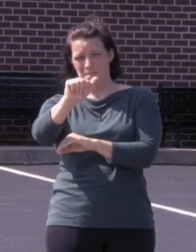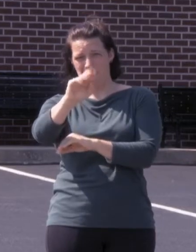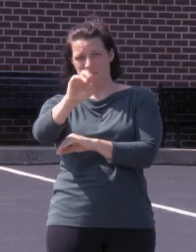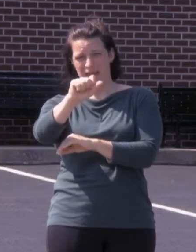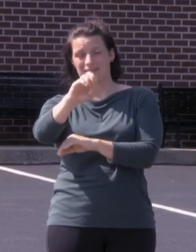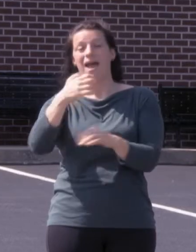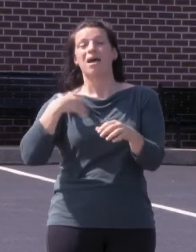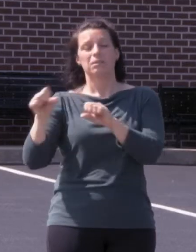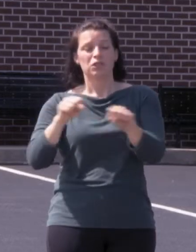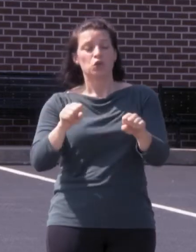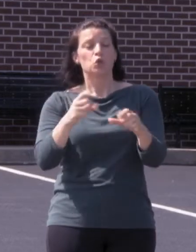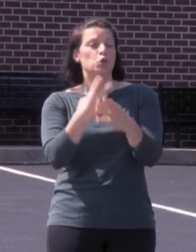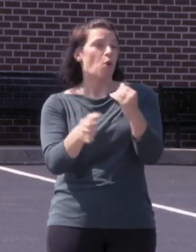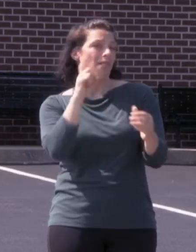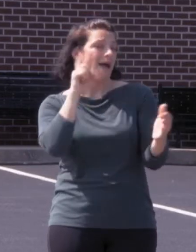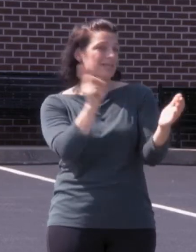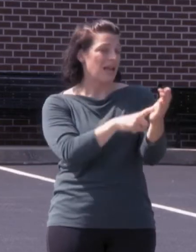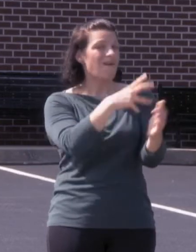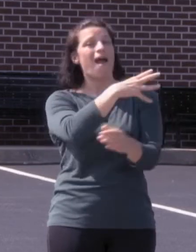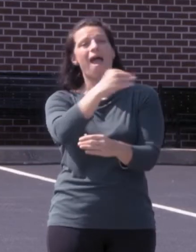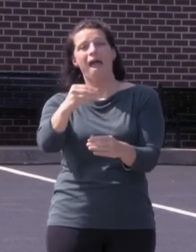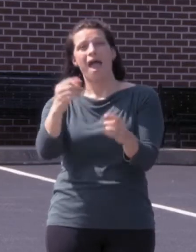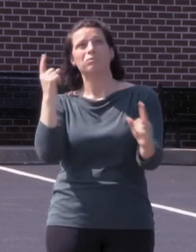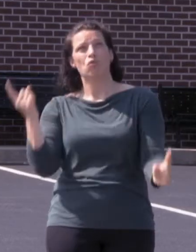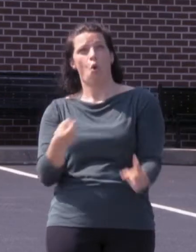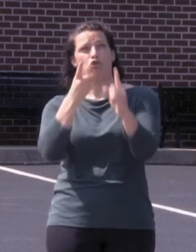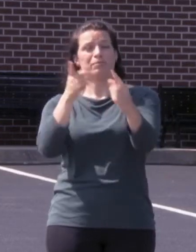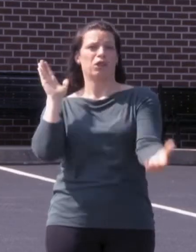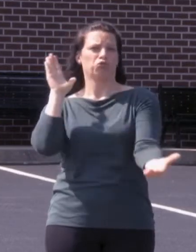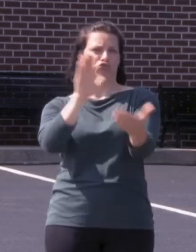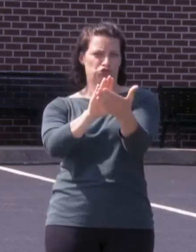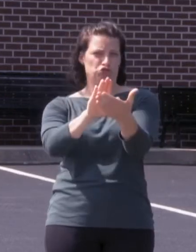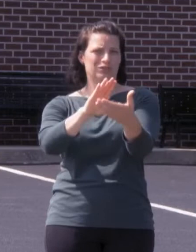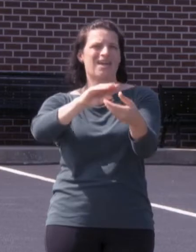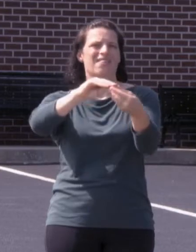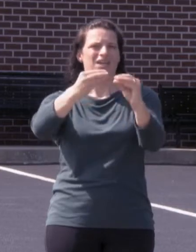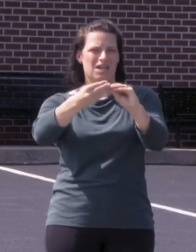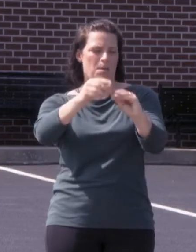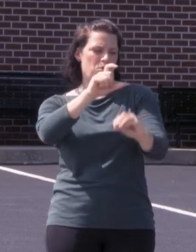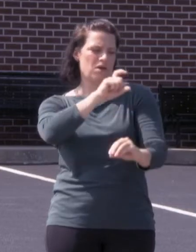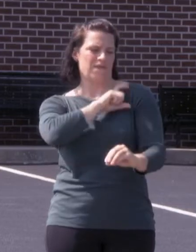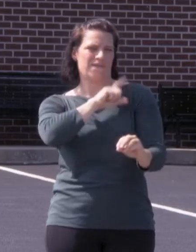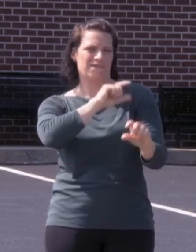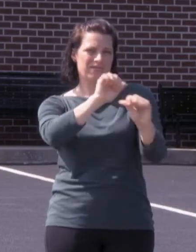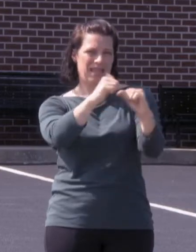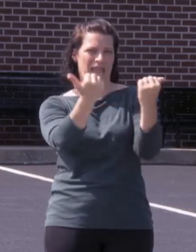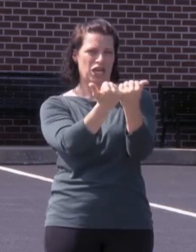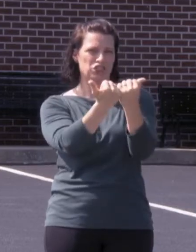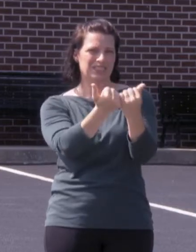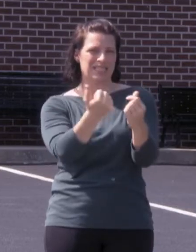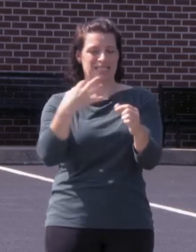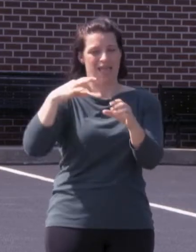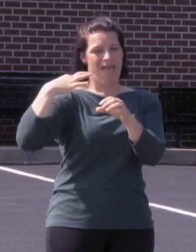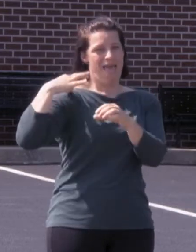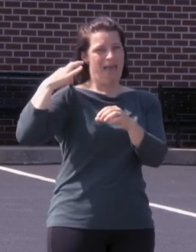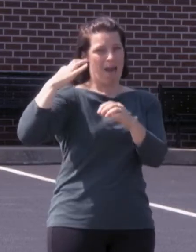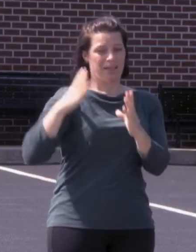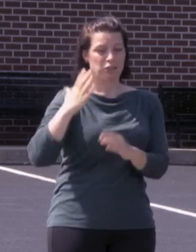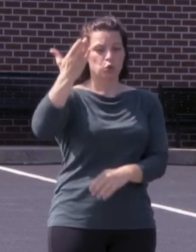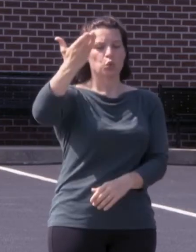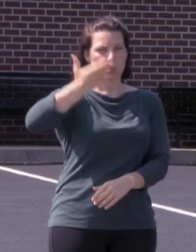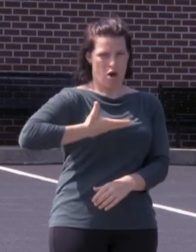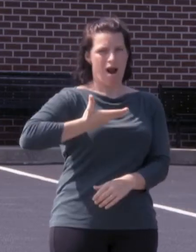to both identify and ultimately reduce the number of law enforcement agency applicants who are